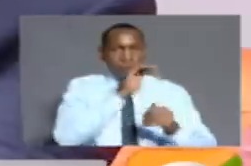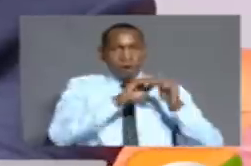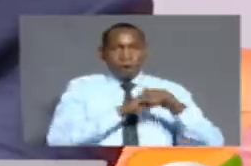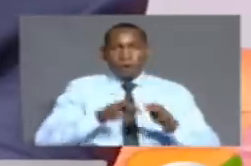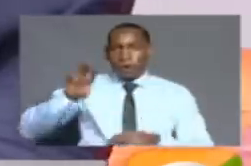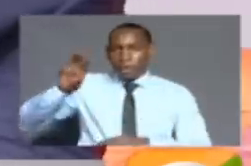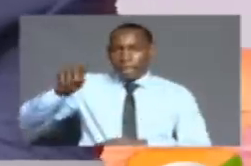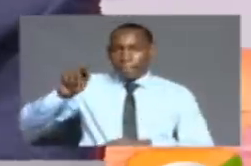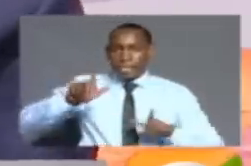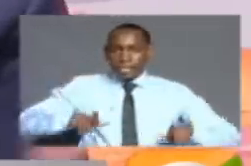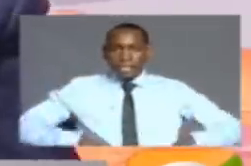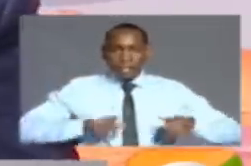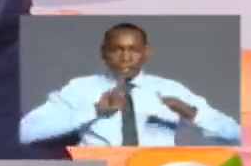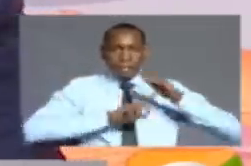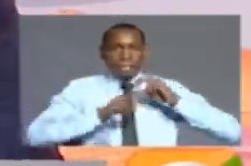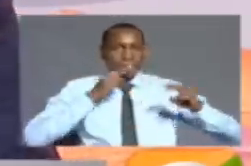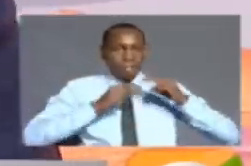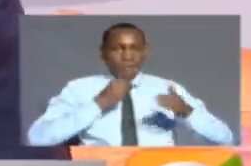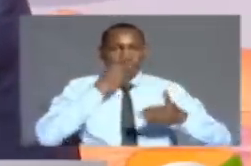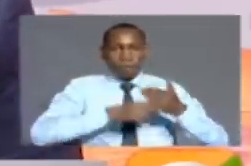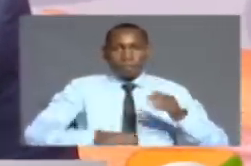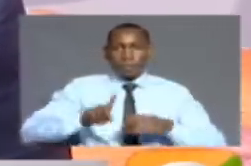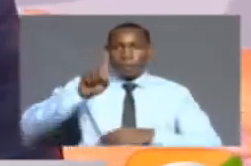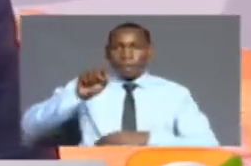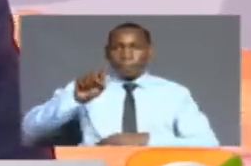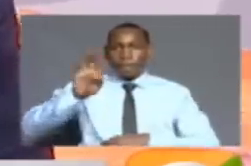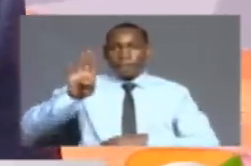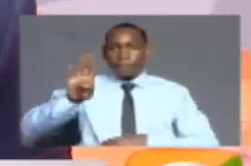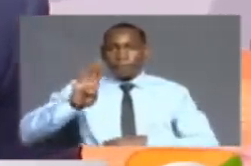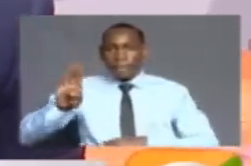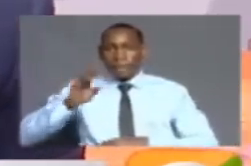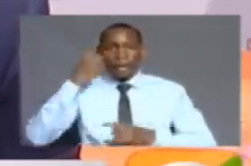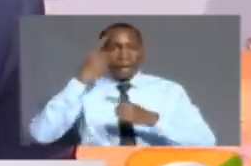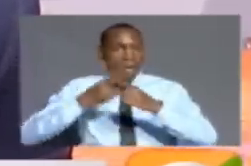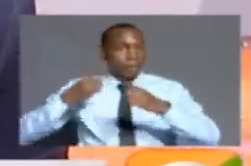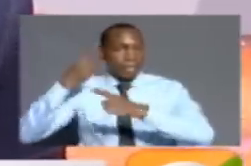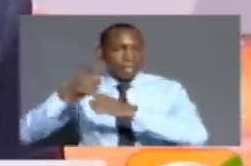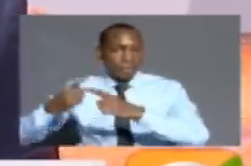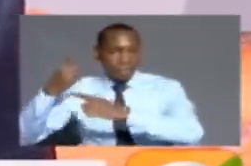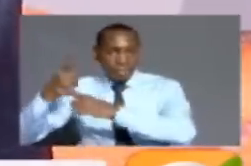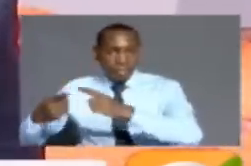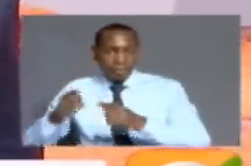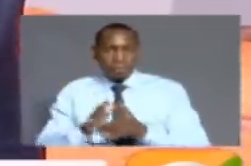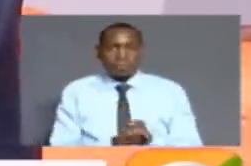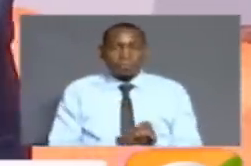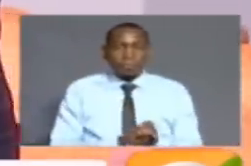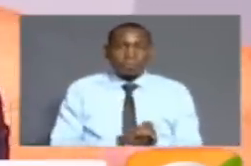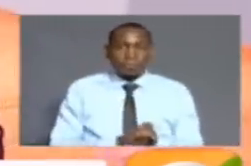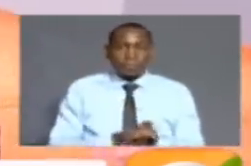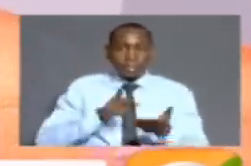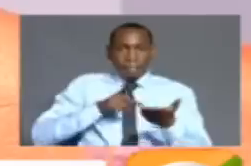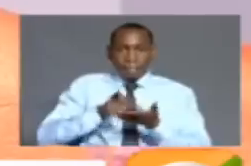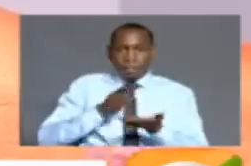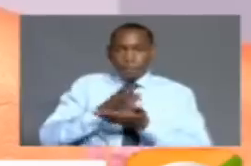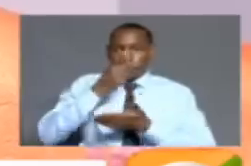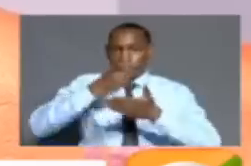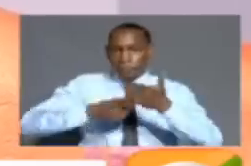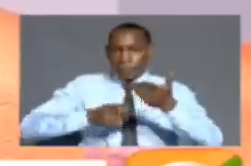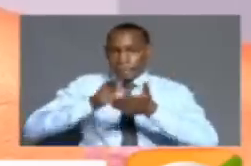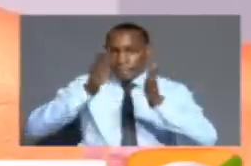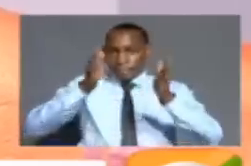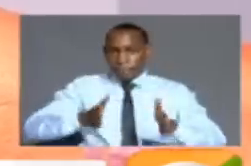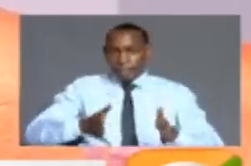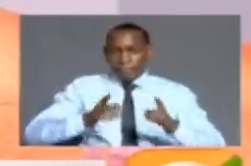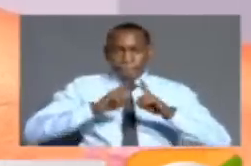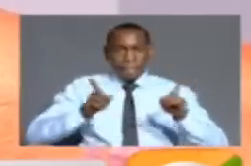hotel. In a hotel. It was coming to 1.4B. Imagine a that. Year. Paid Imagine by us. Yeah, paid yes, by of you. Course. Oh, okay?